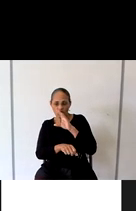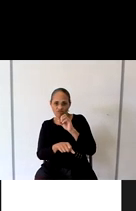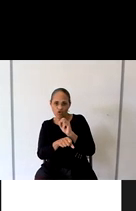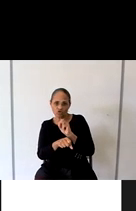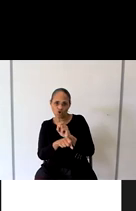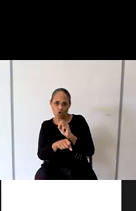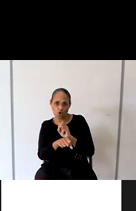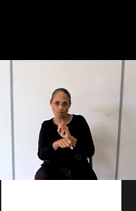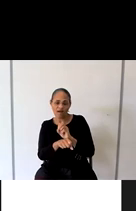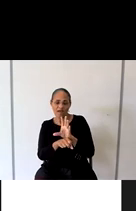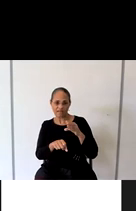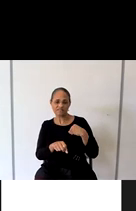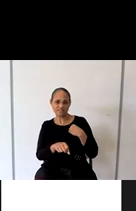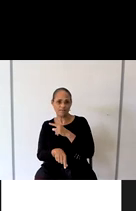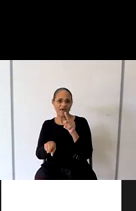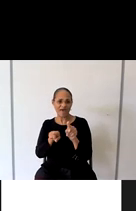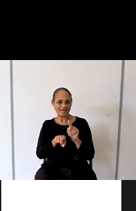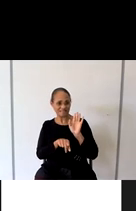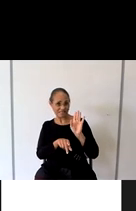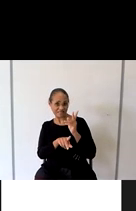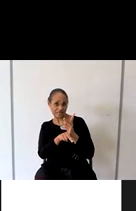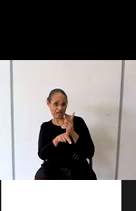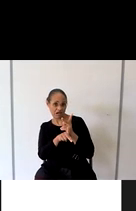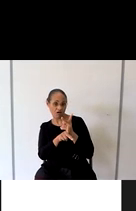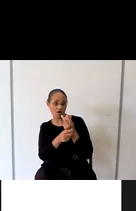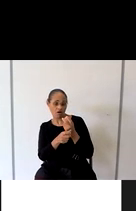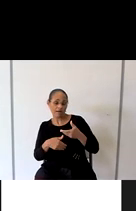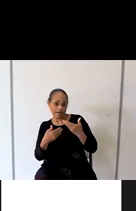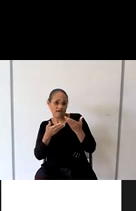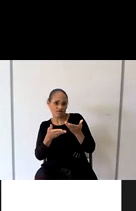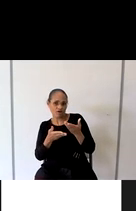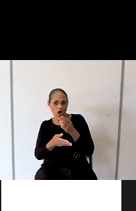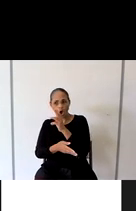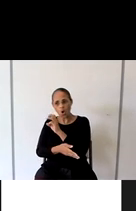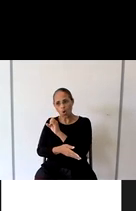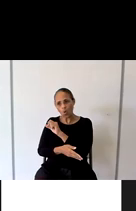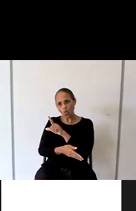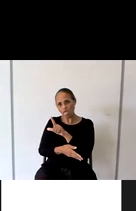and takes one as his caregiver. Now, Will is portrayed as